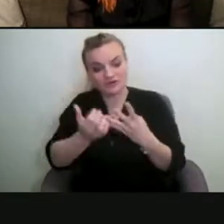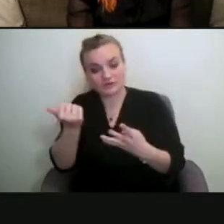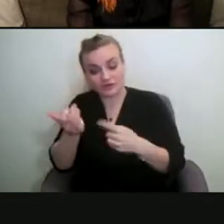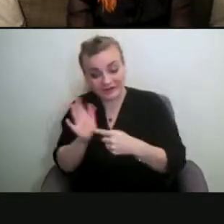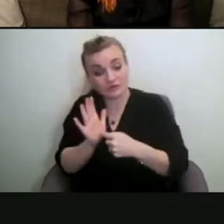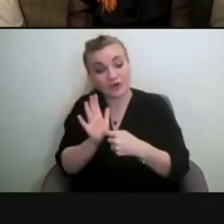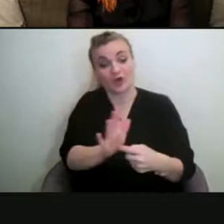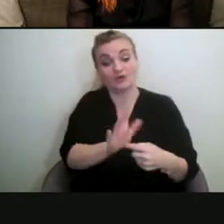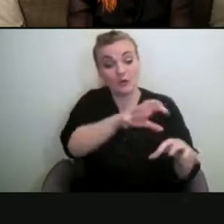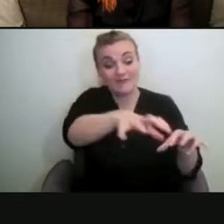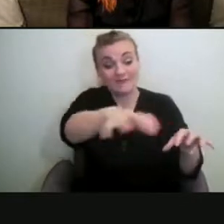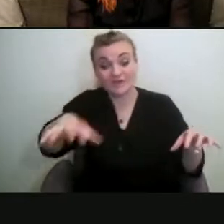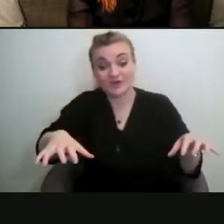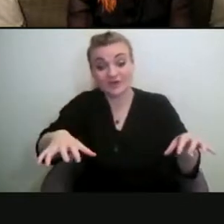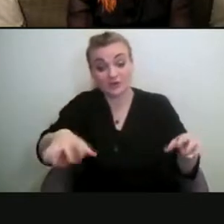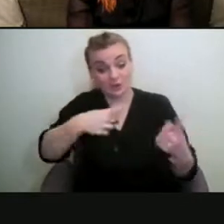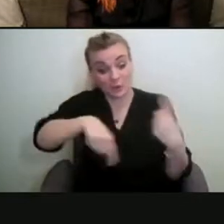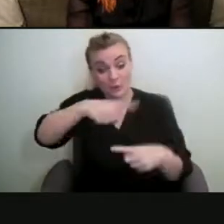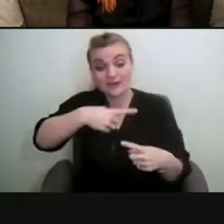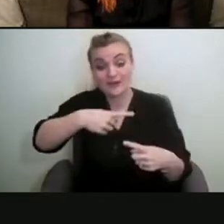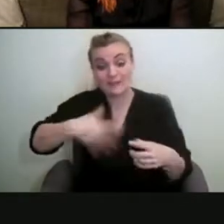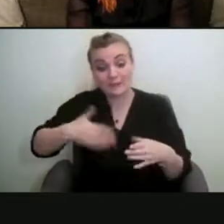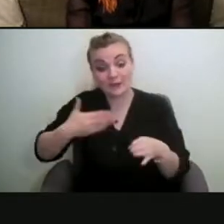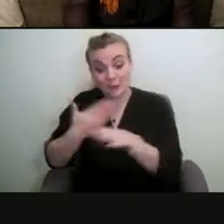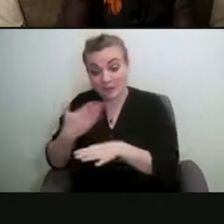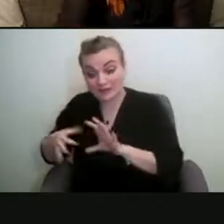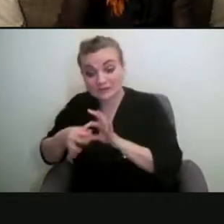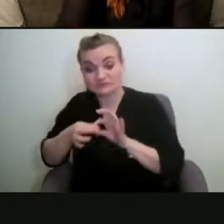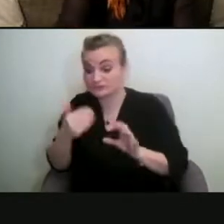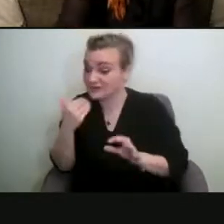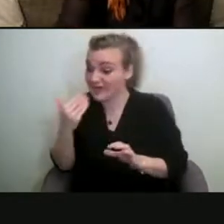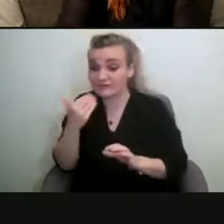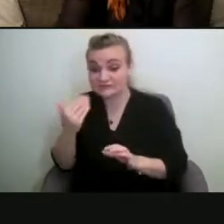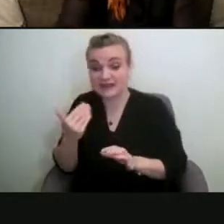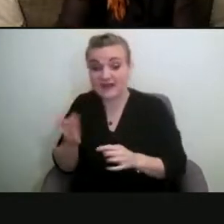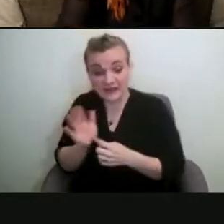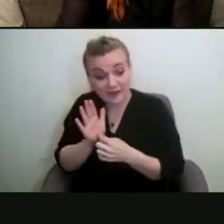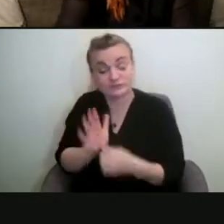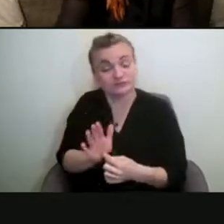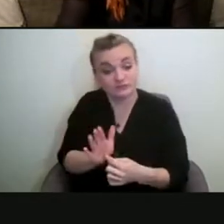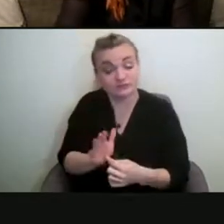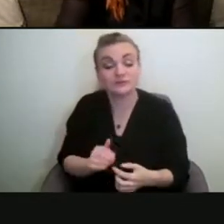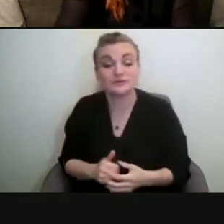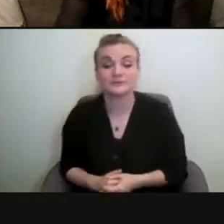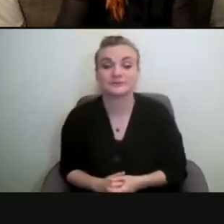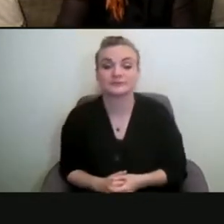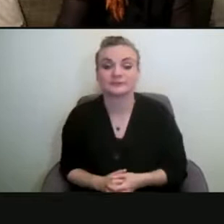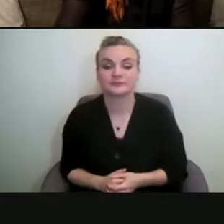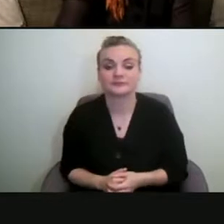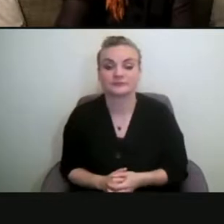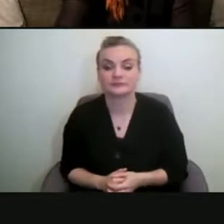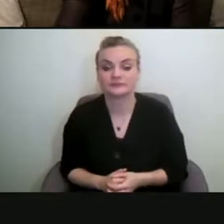people that we're working day by day. Yeah, definitely.